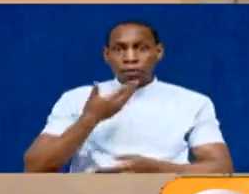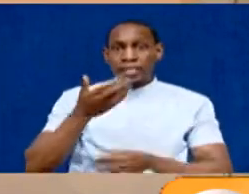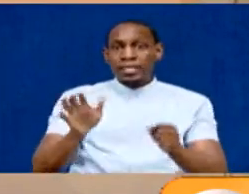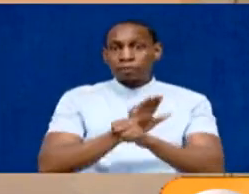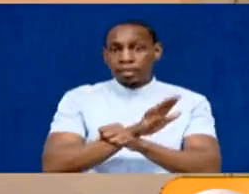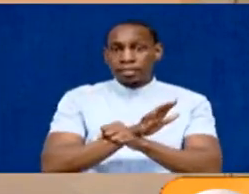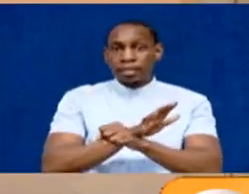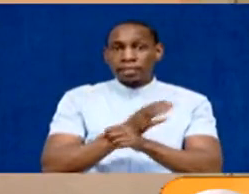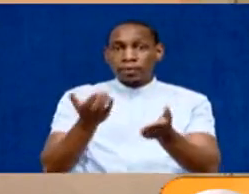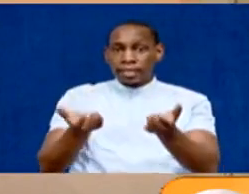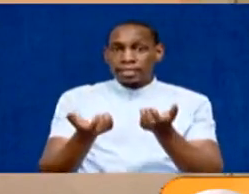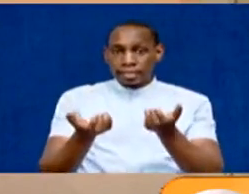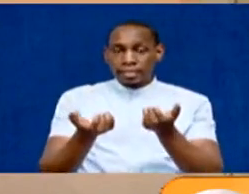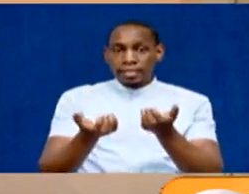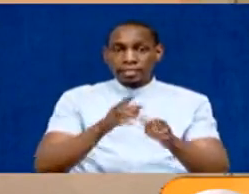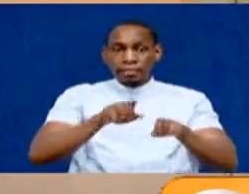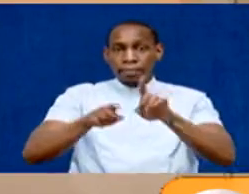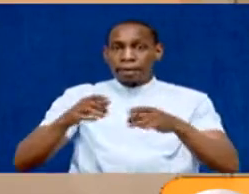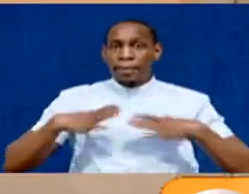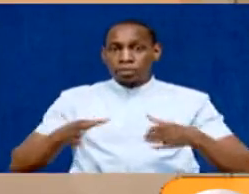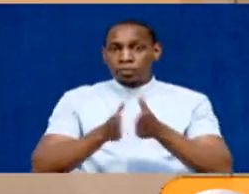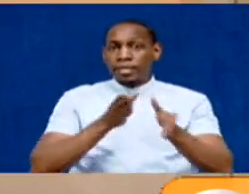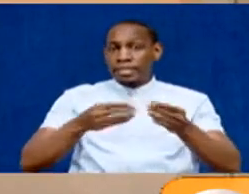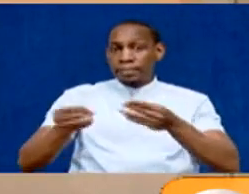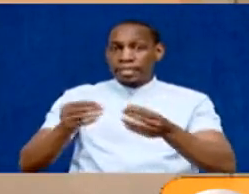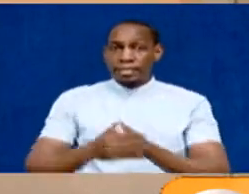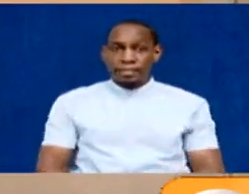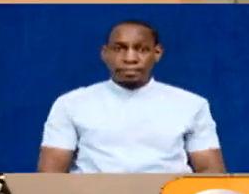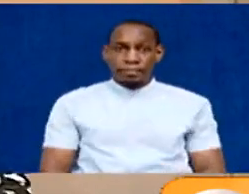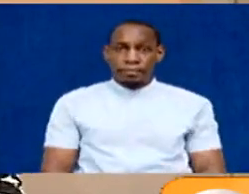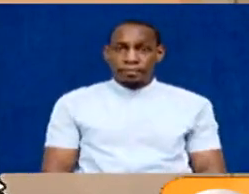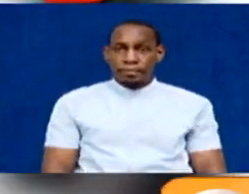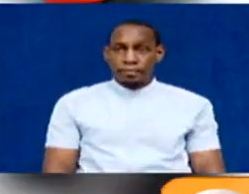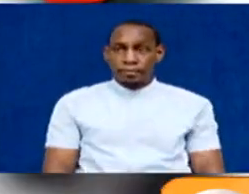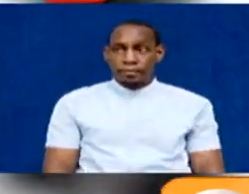fully to the health requirements and priorities of people with disabilities.